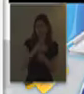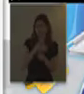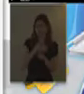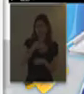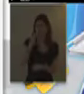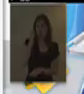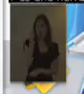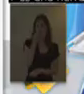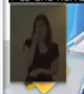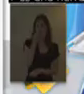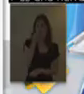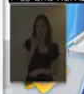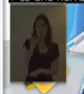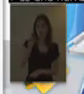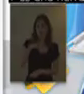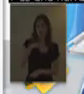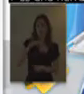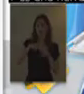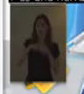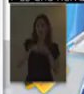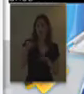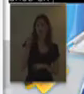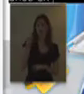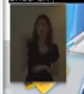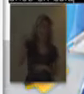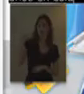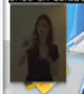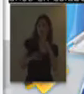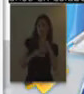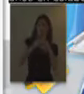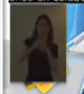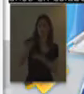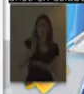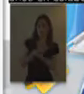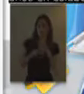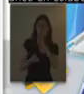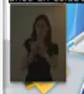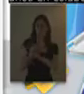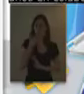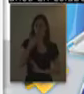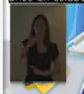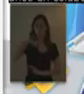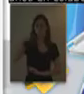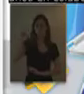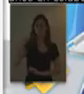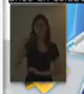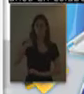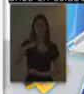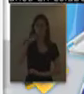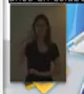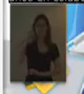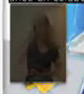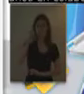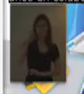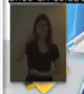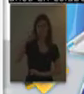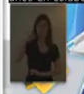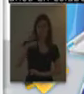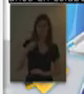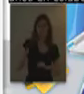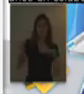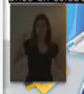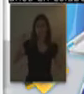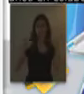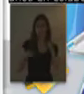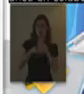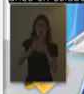about. And this has been something that's been done for some years now. We've heard